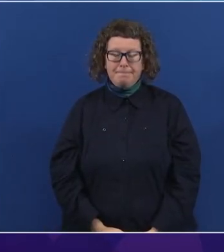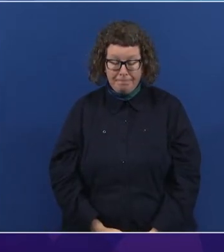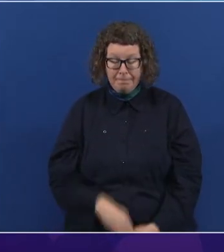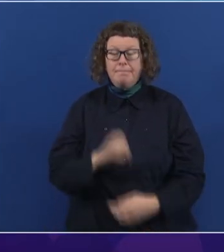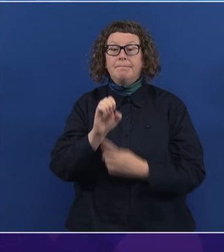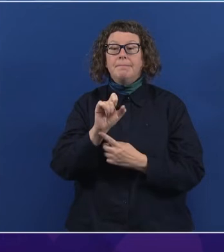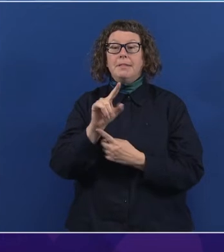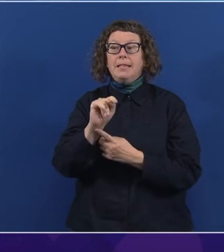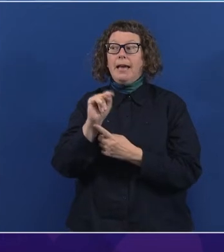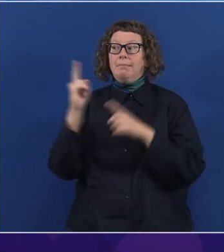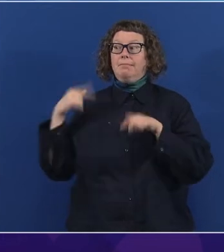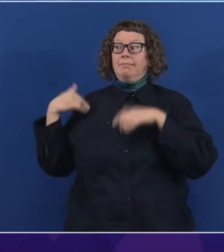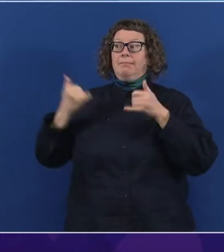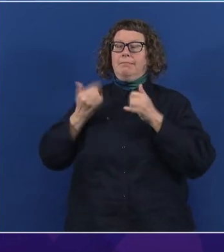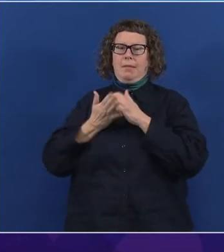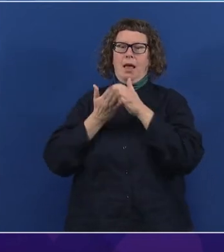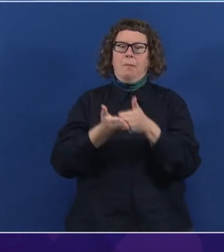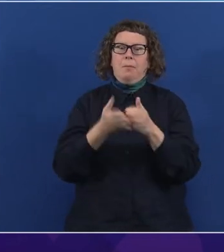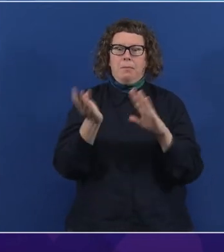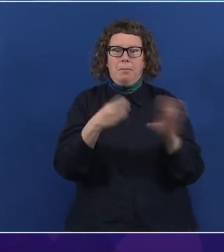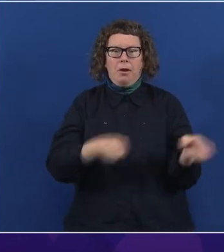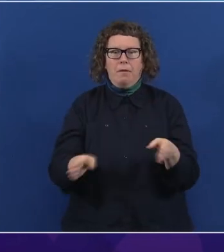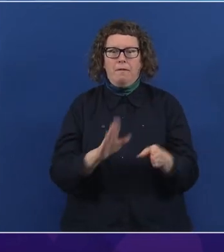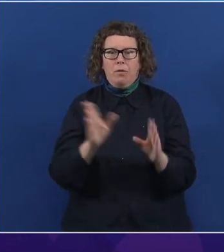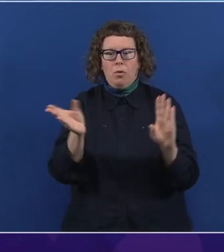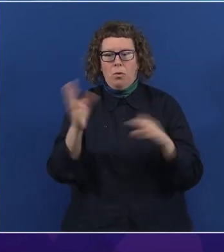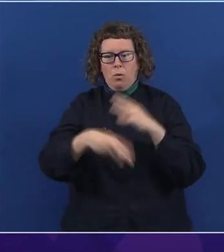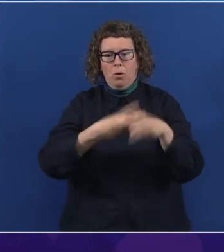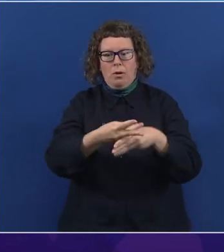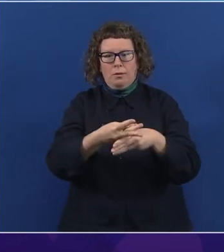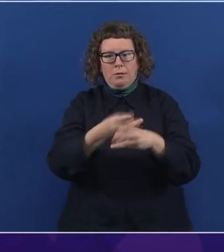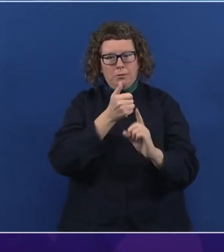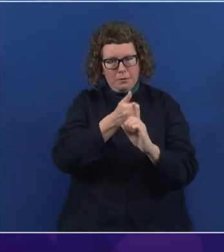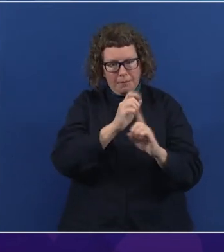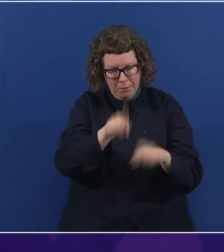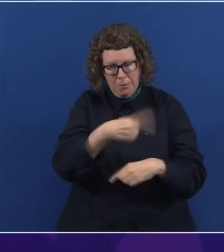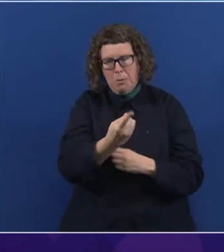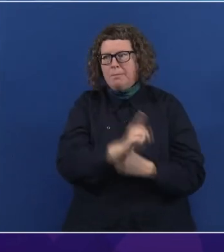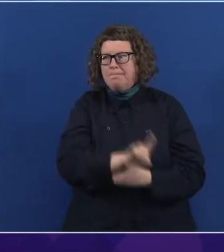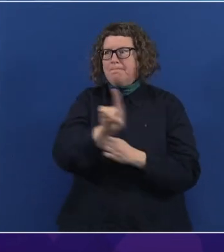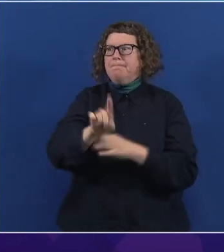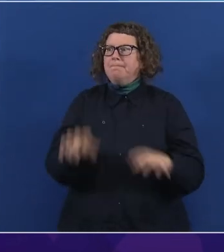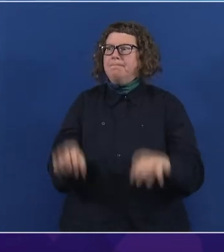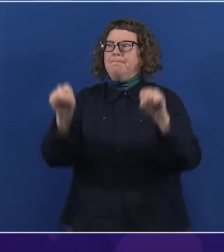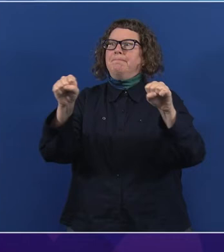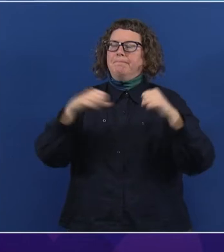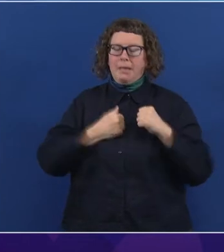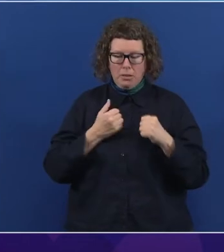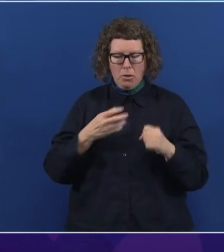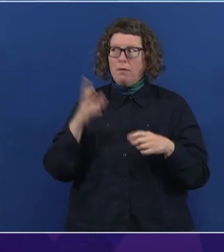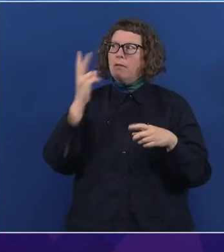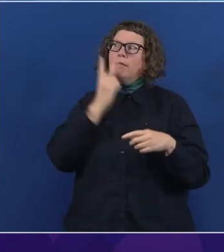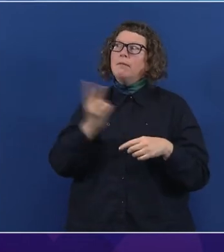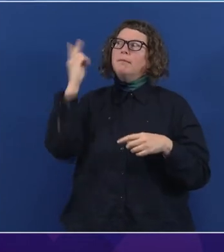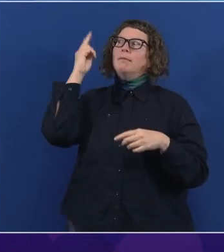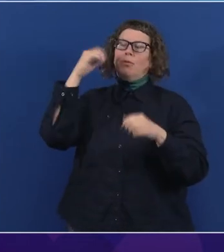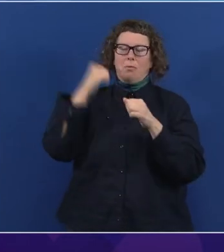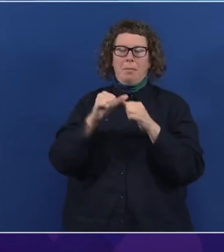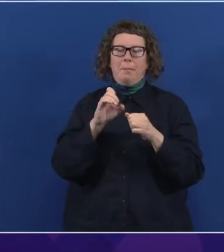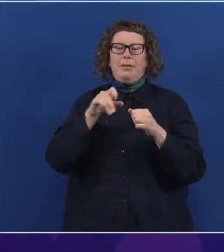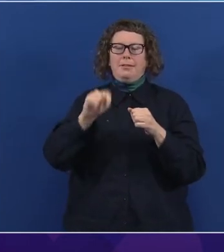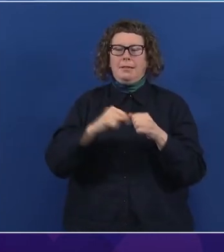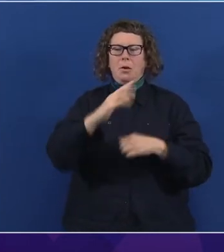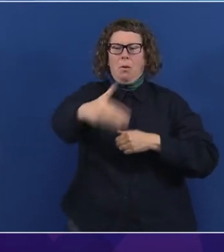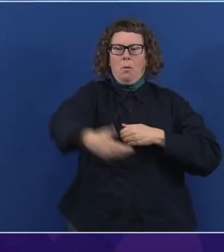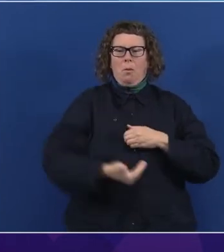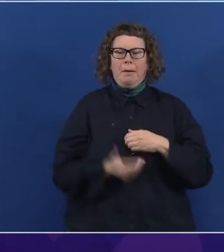SAIT has done an amazing job preparing you for the world and to step out on your own. Never forget the memories you had during your journey at SAIT. Welcome